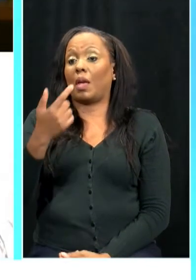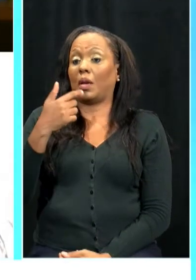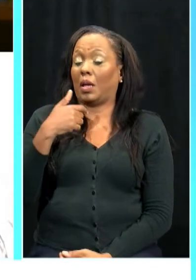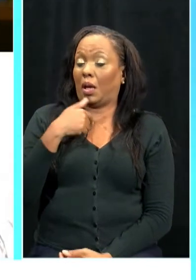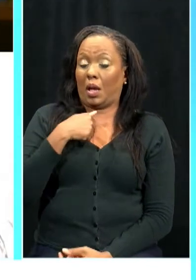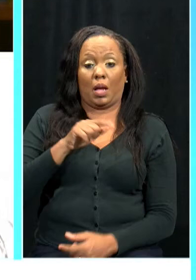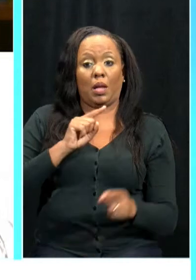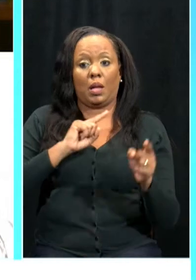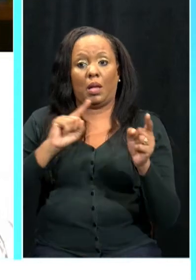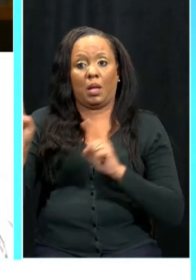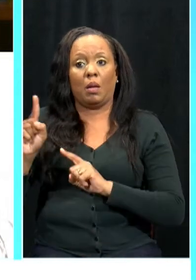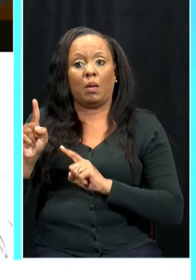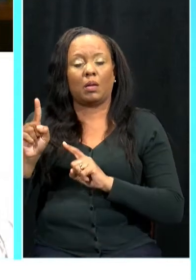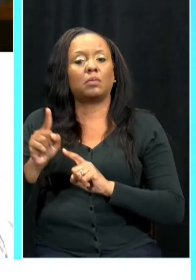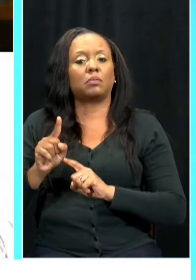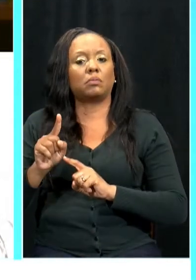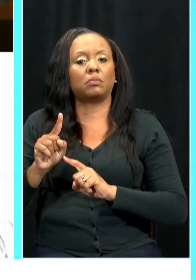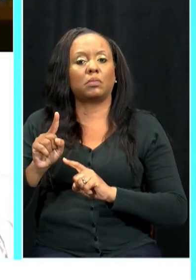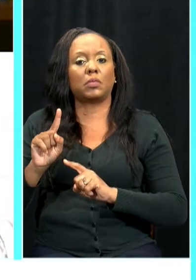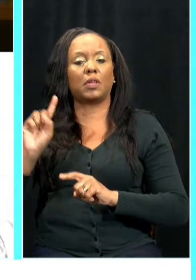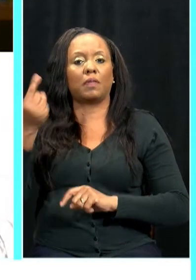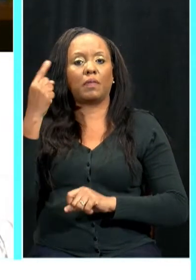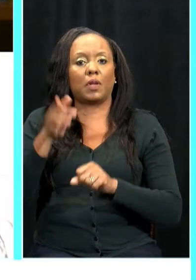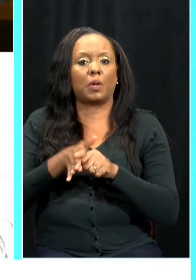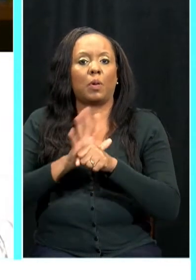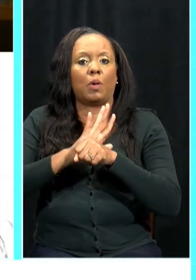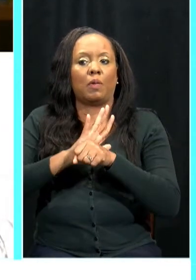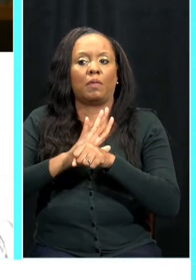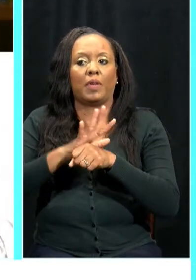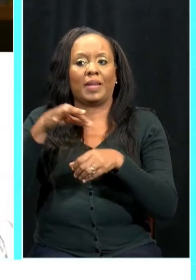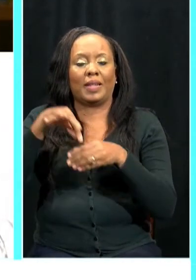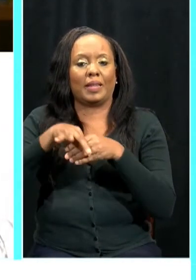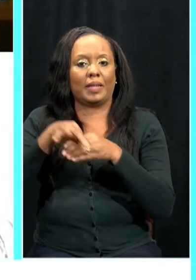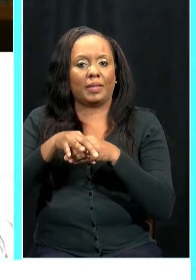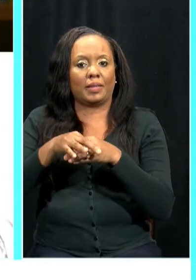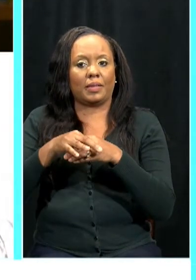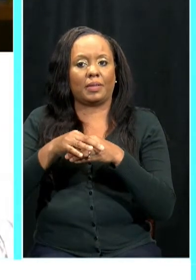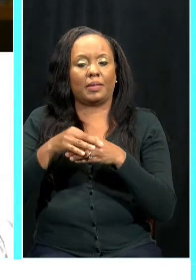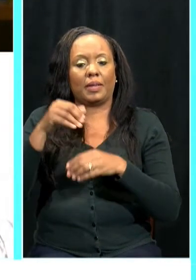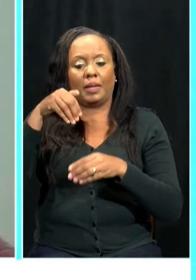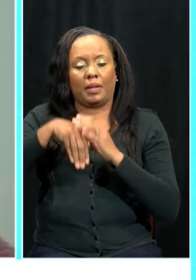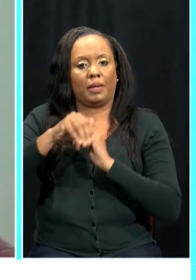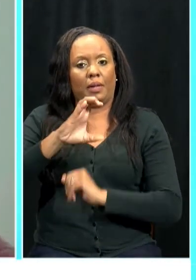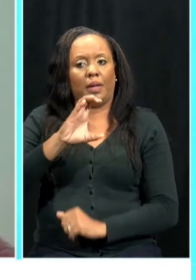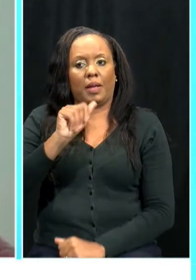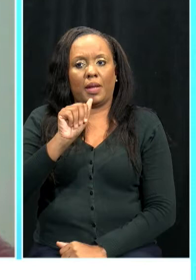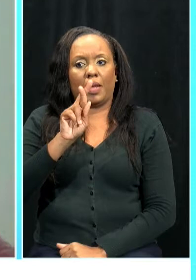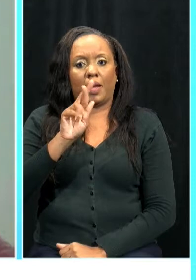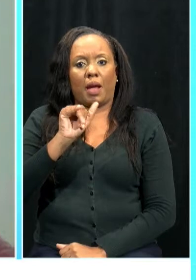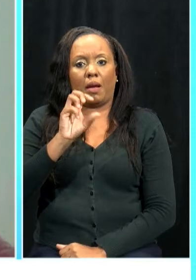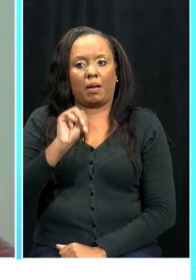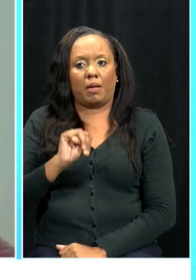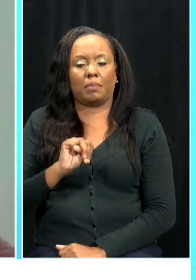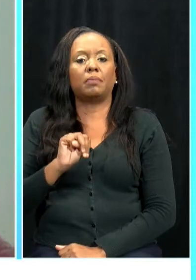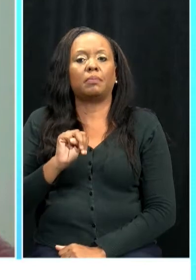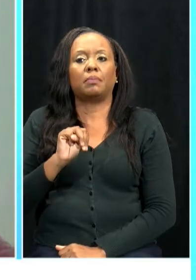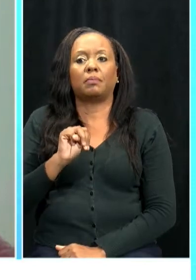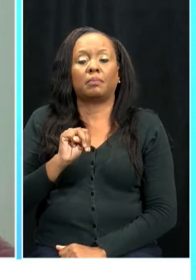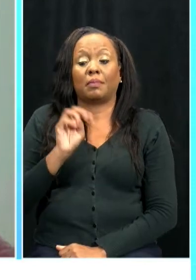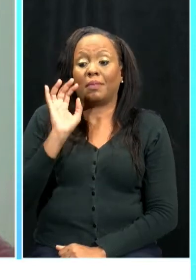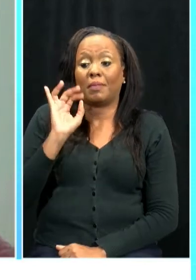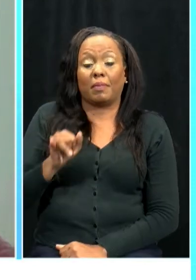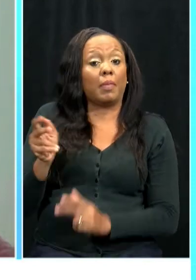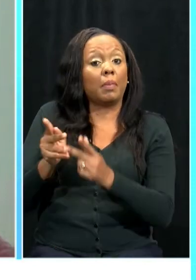first COVID-19 election that we had in CARICOM. That was the election in